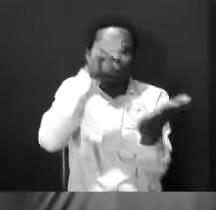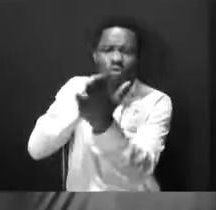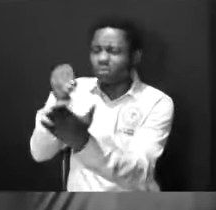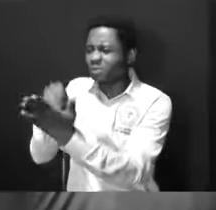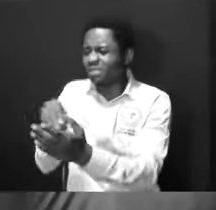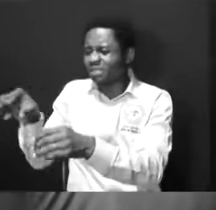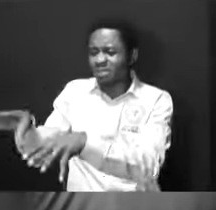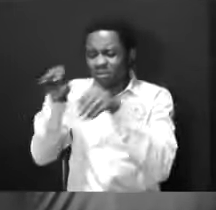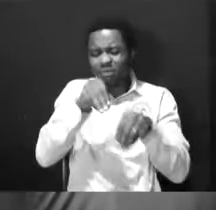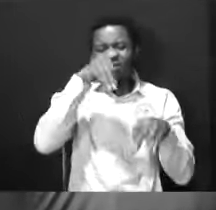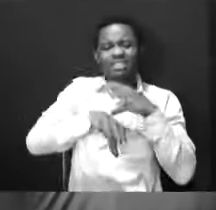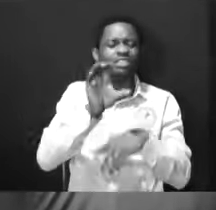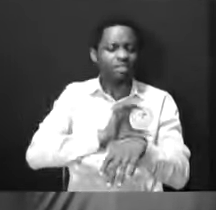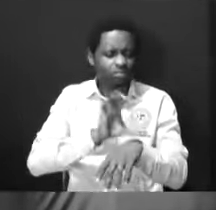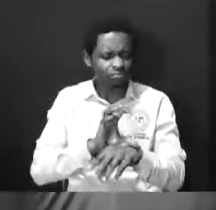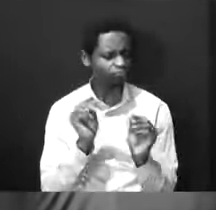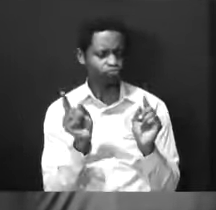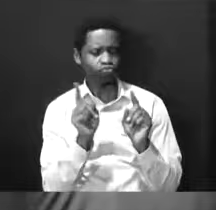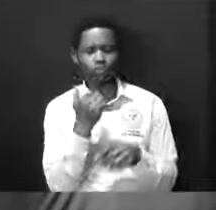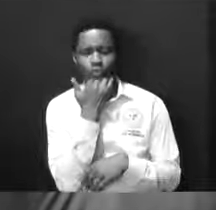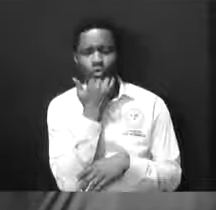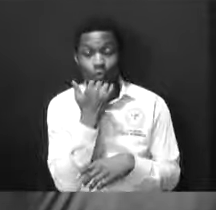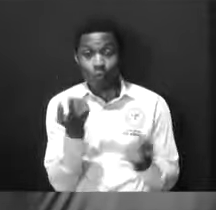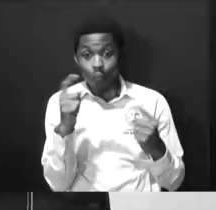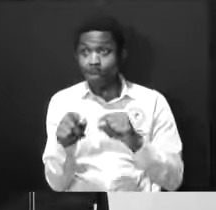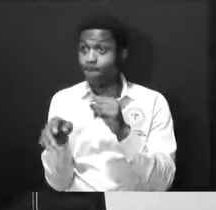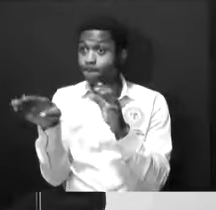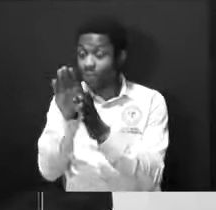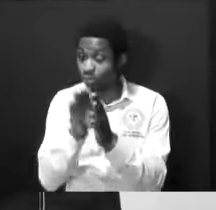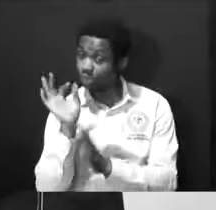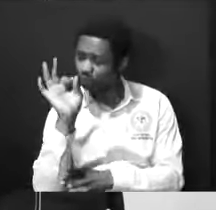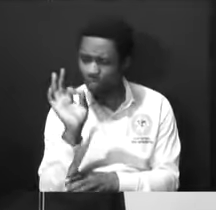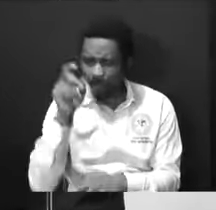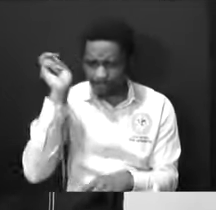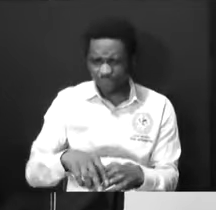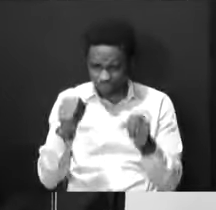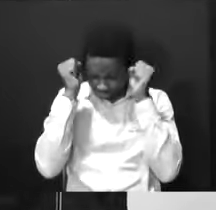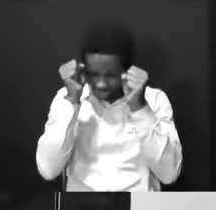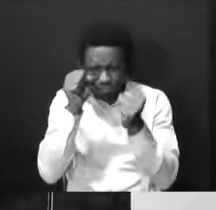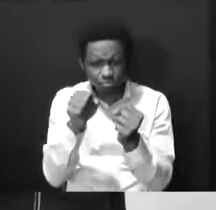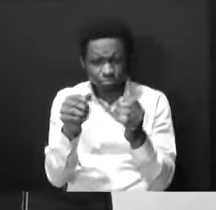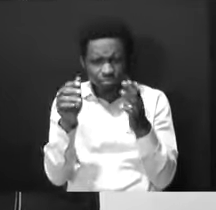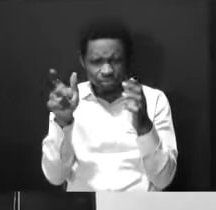You need to be very serious when the word of God is coming to you. Because